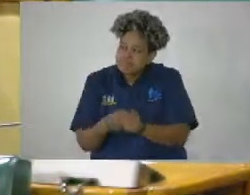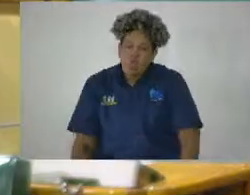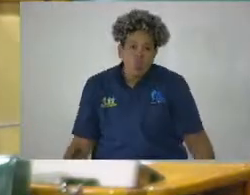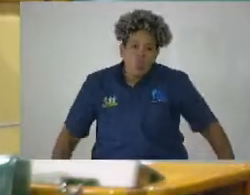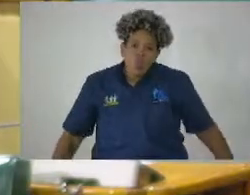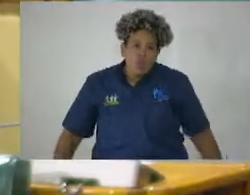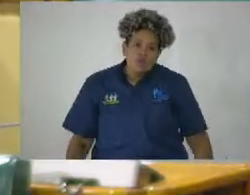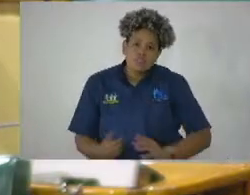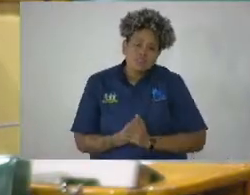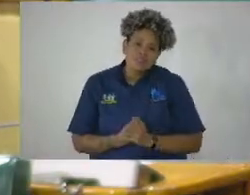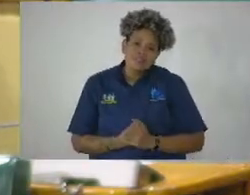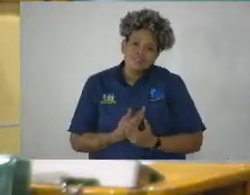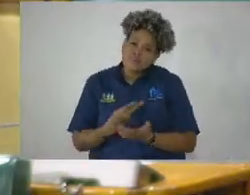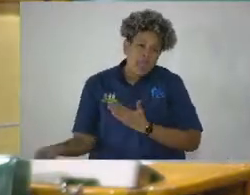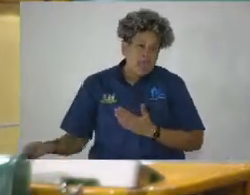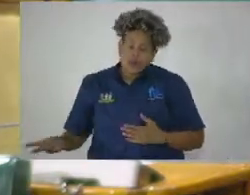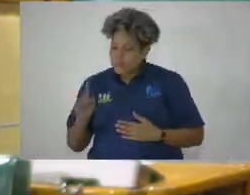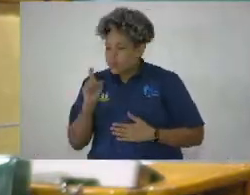Now,